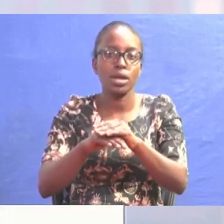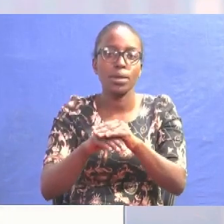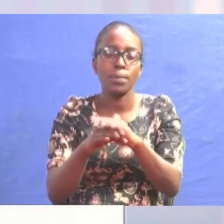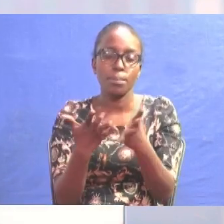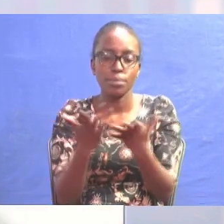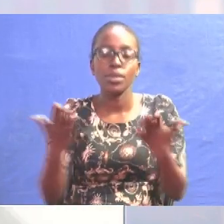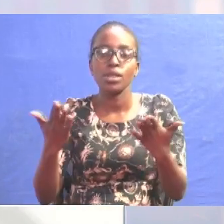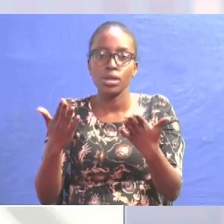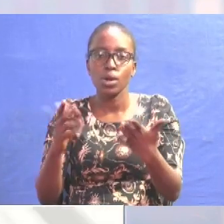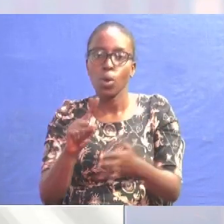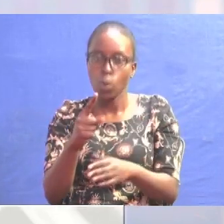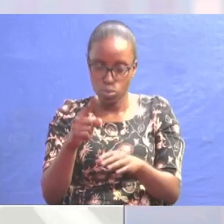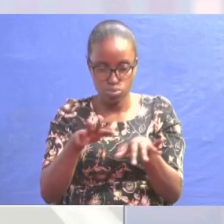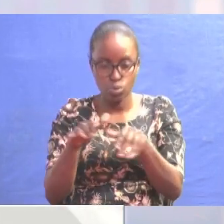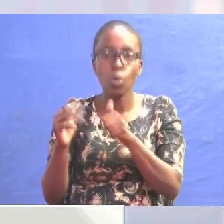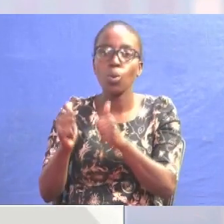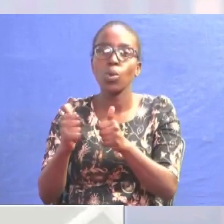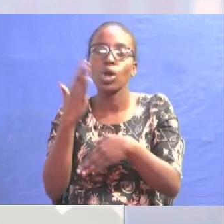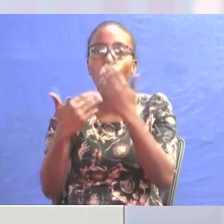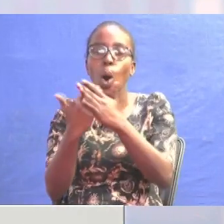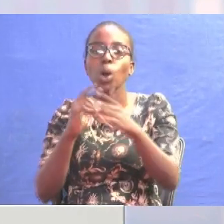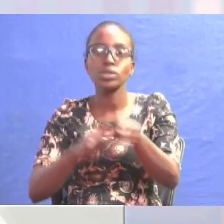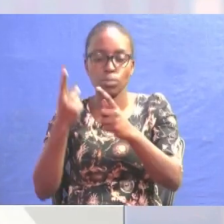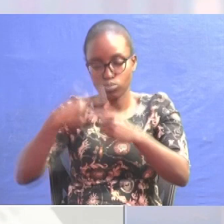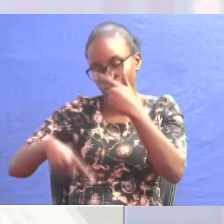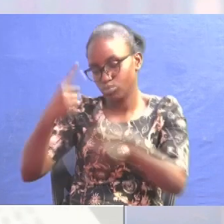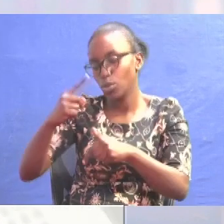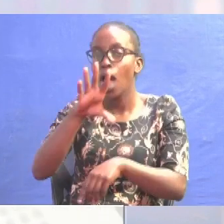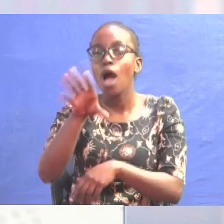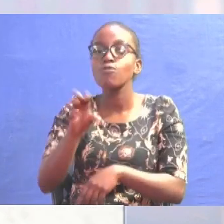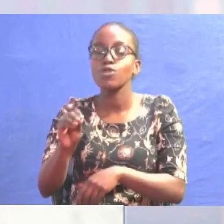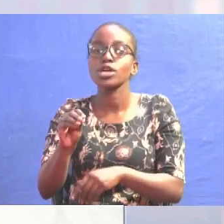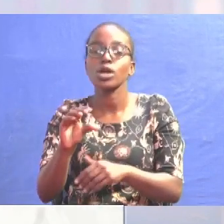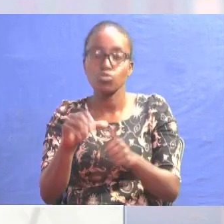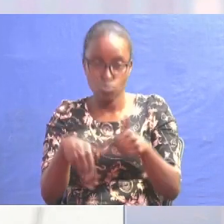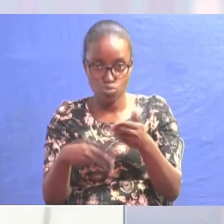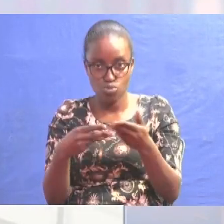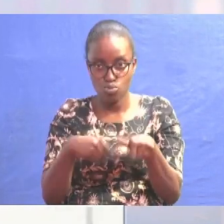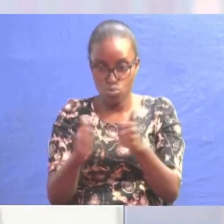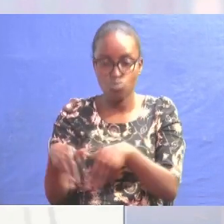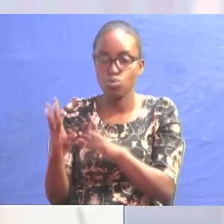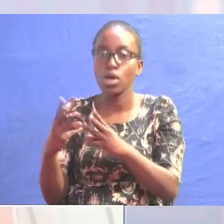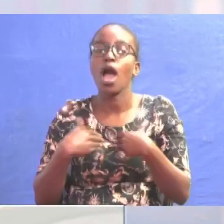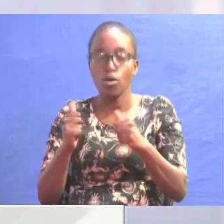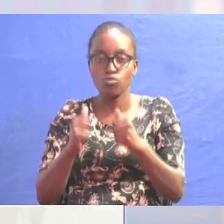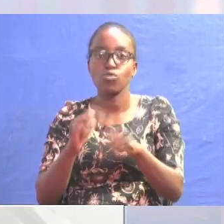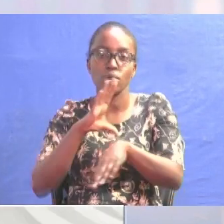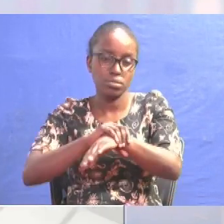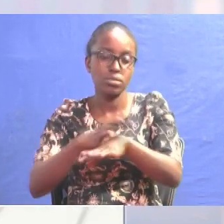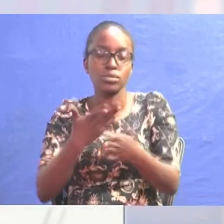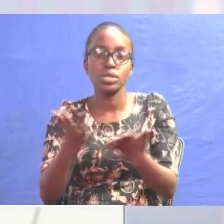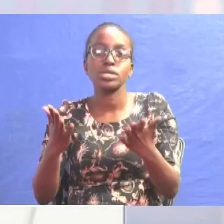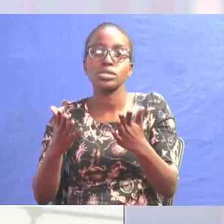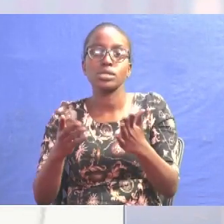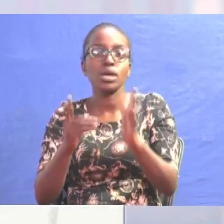very instrumental in championing for the Africa affairs in terms of infrastructure. But do you think diplomacy